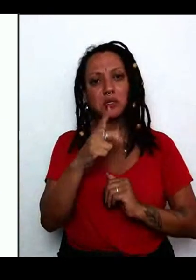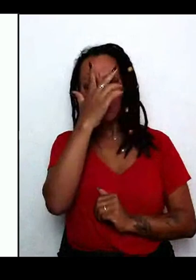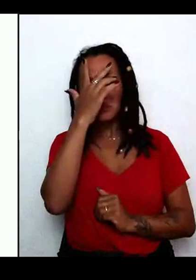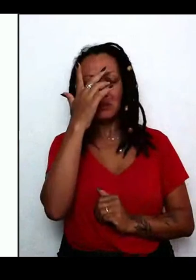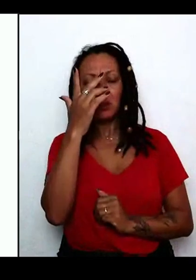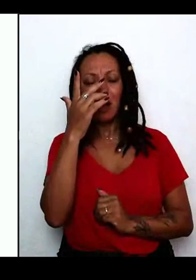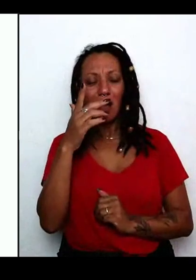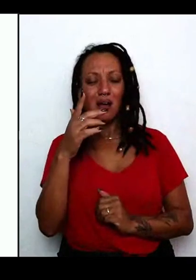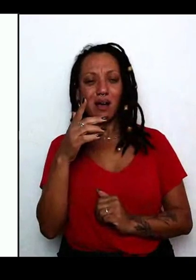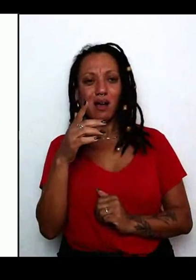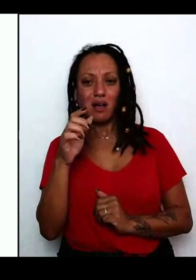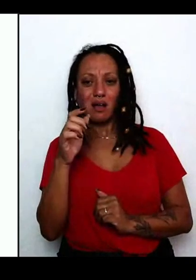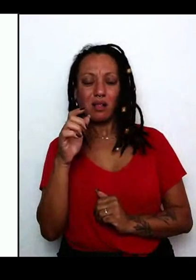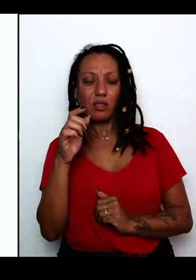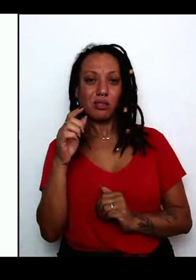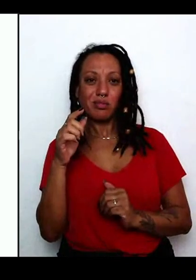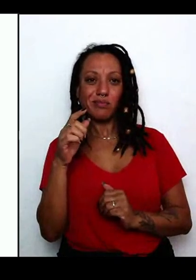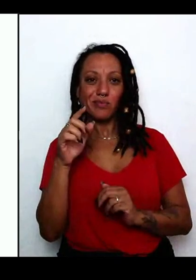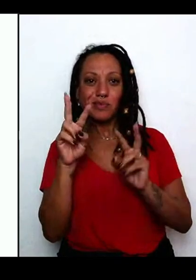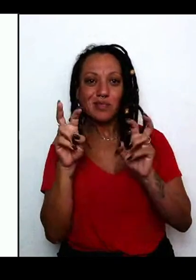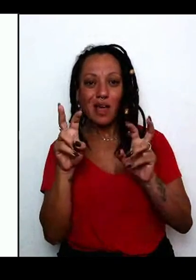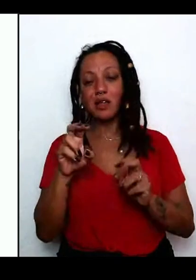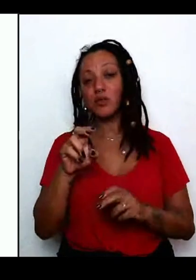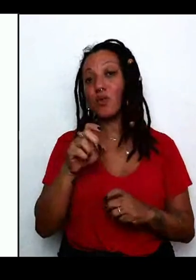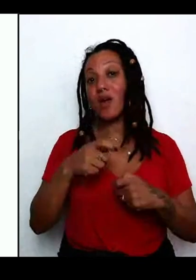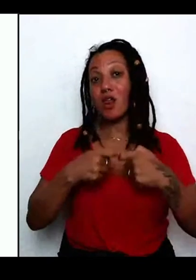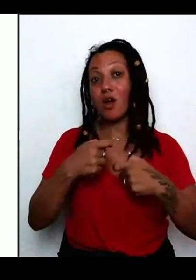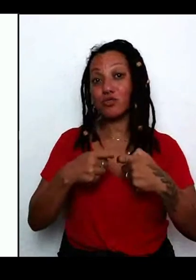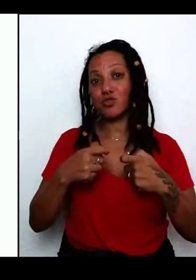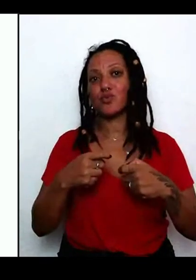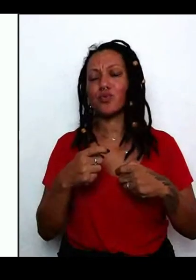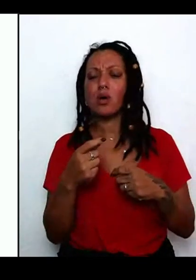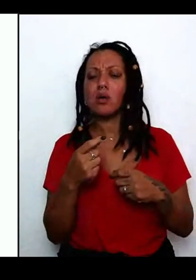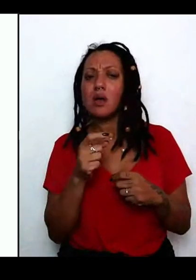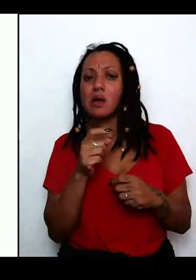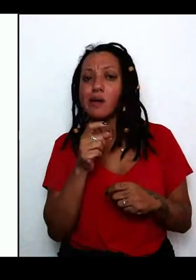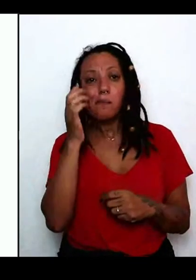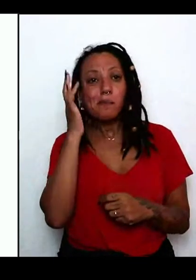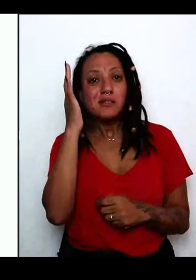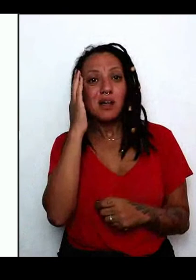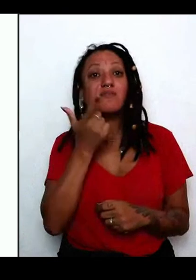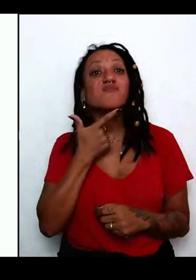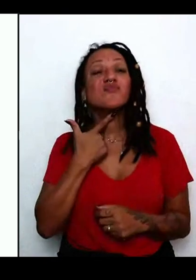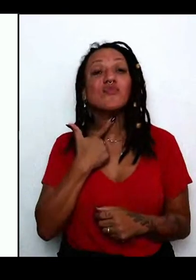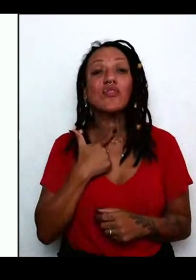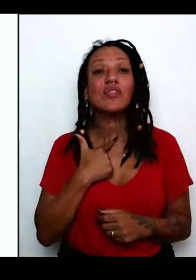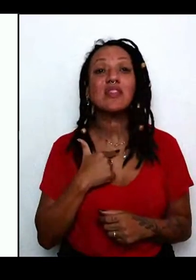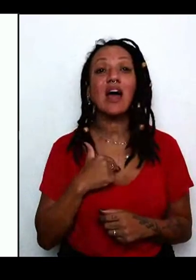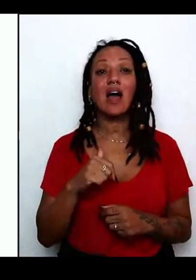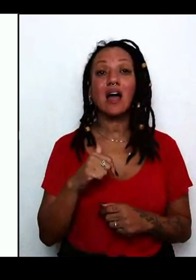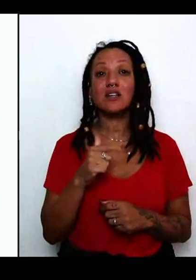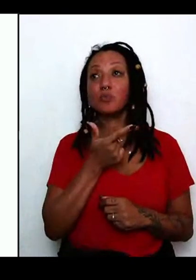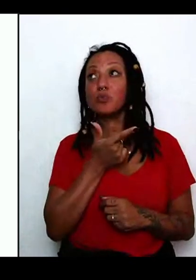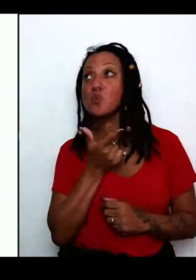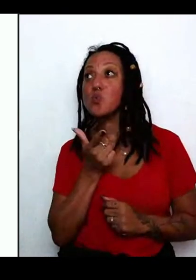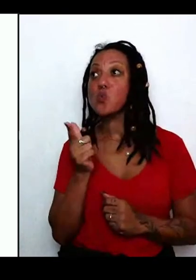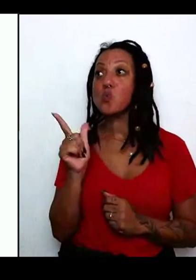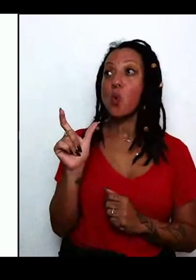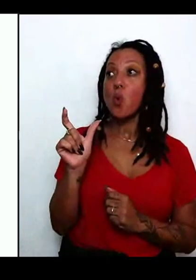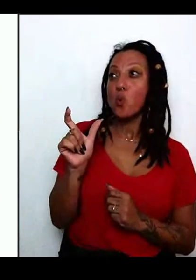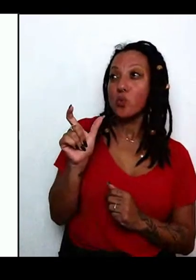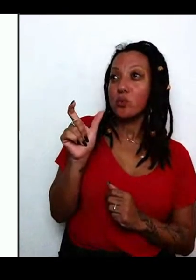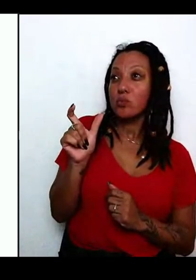longing for an absent radiant other triggers a deep fear of the loss of control over nature